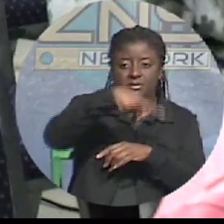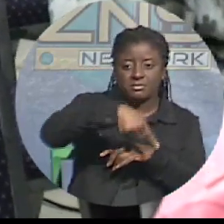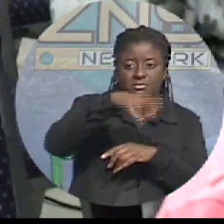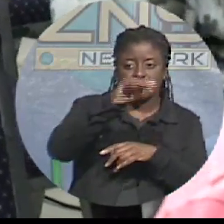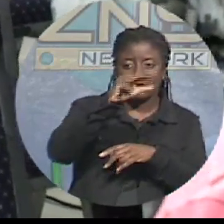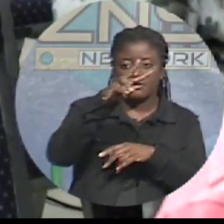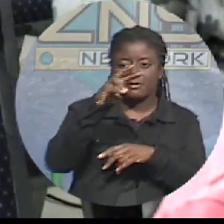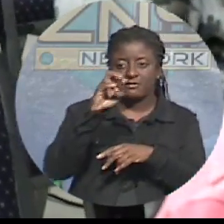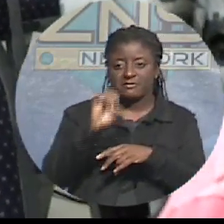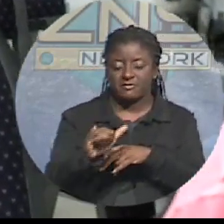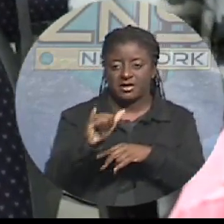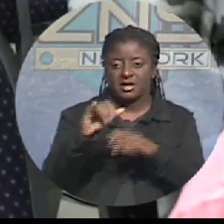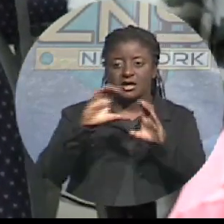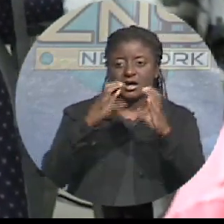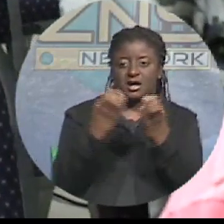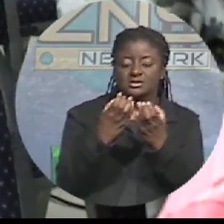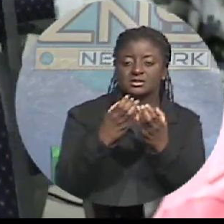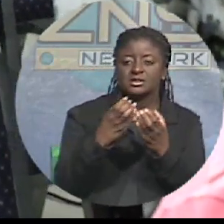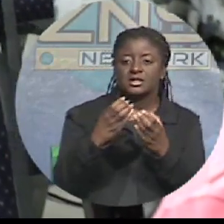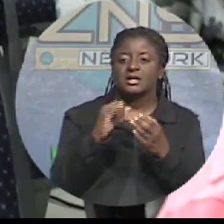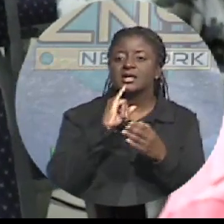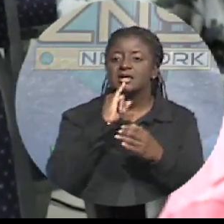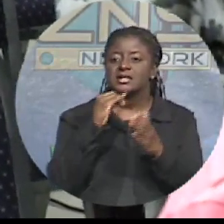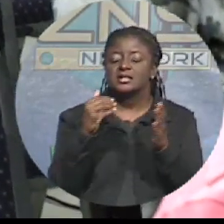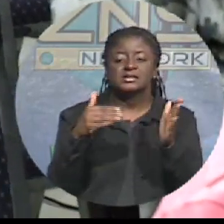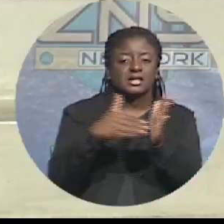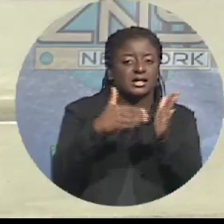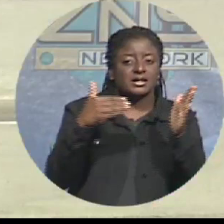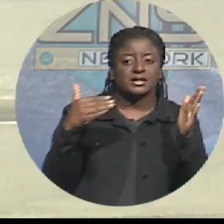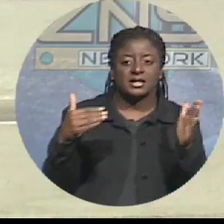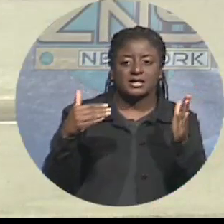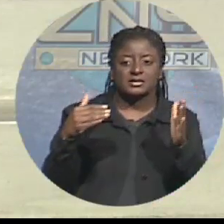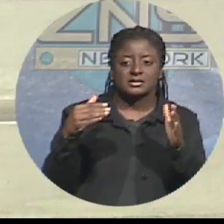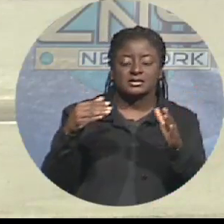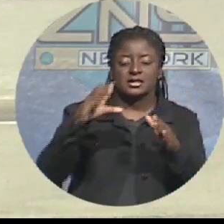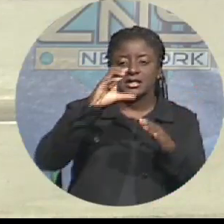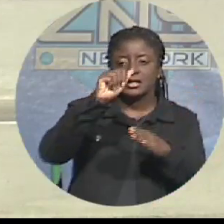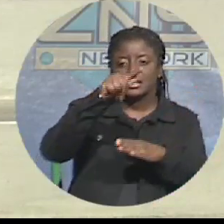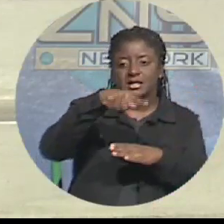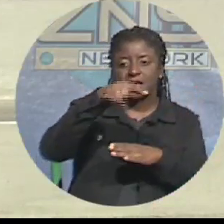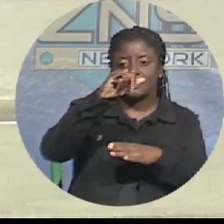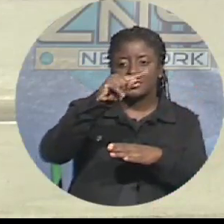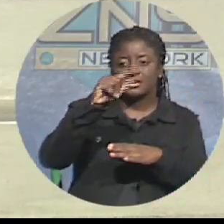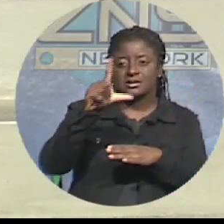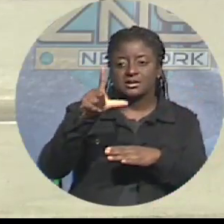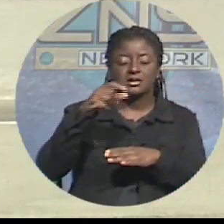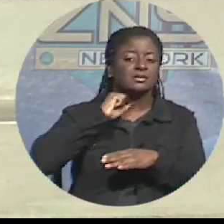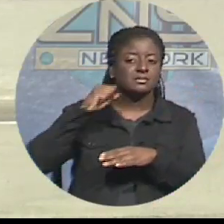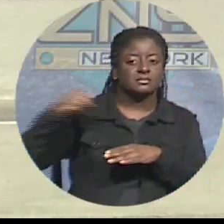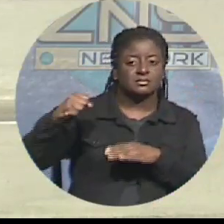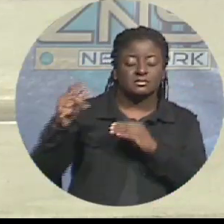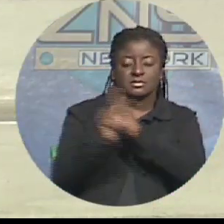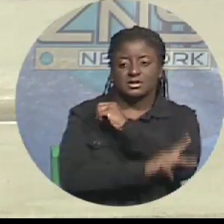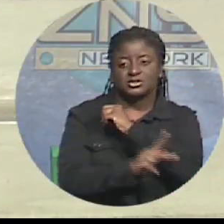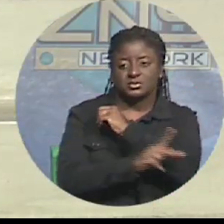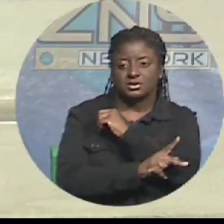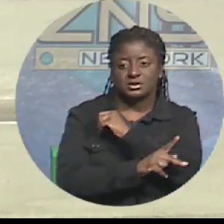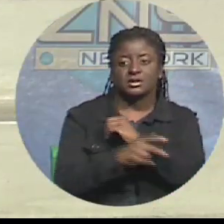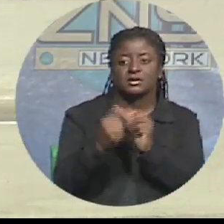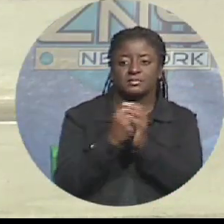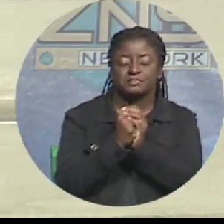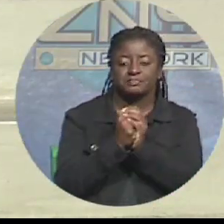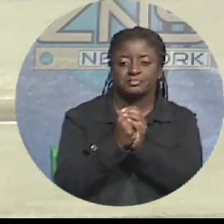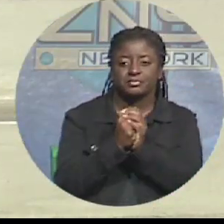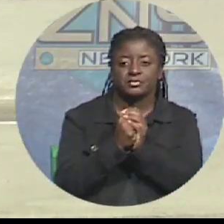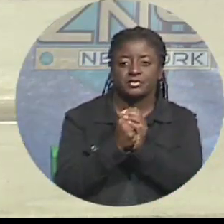capital punishment. Persons in this country who are the children of immigrants, most of them from the Republic of